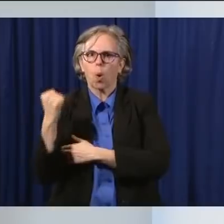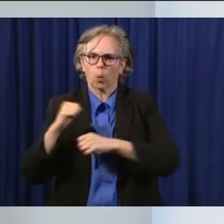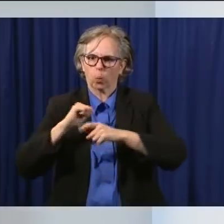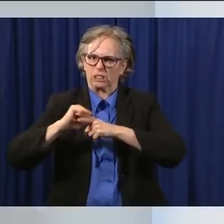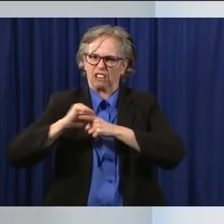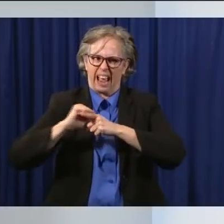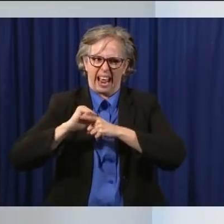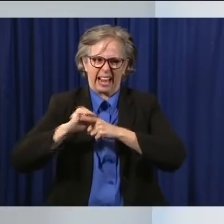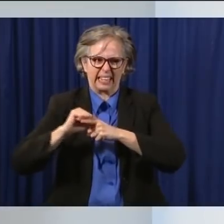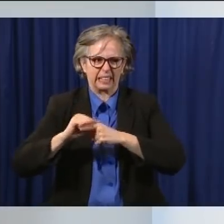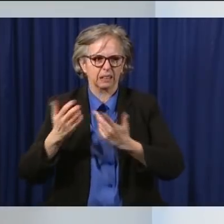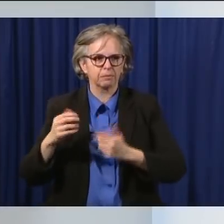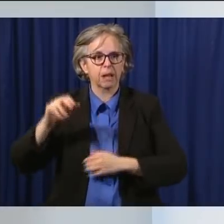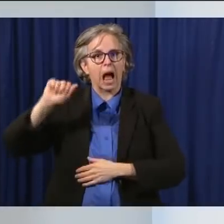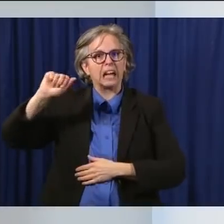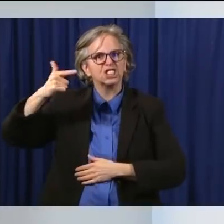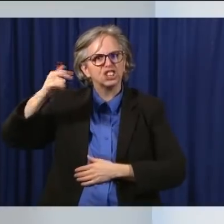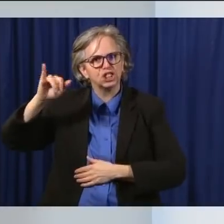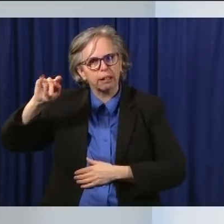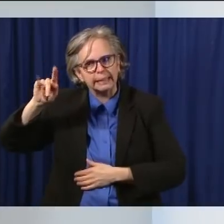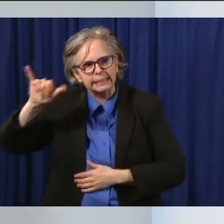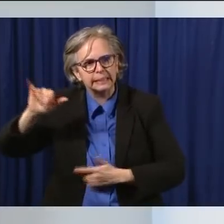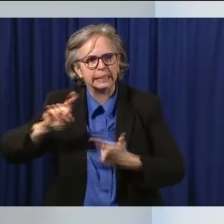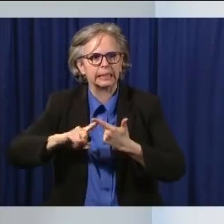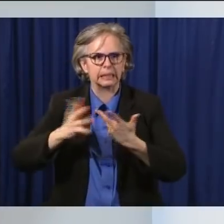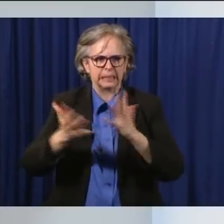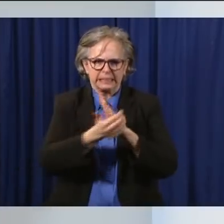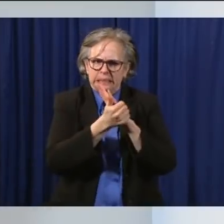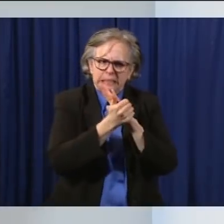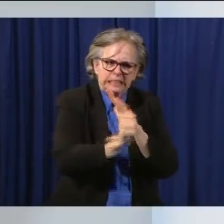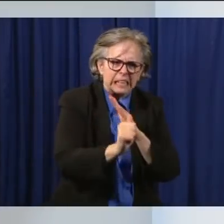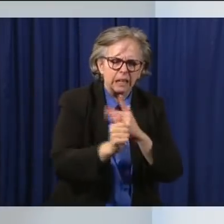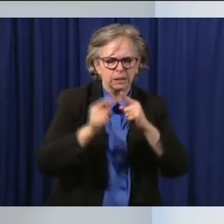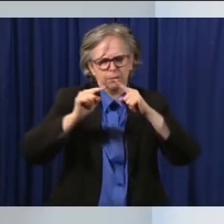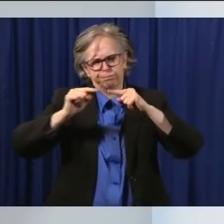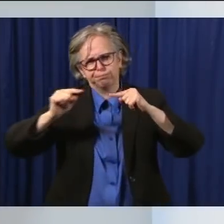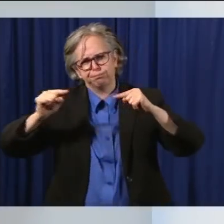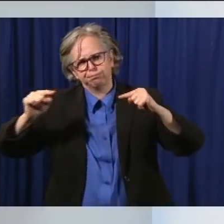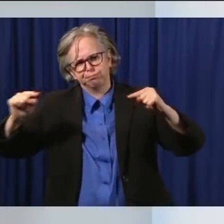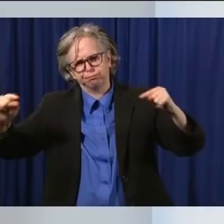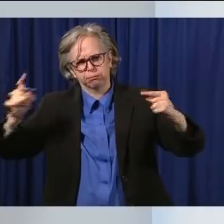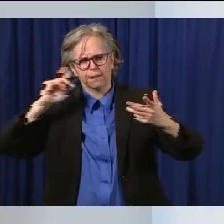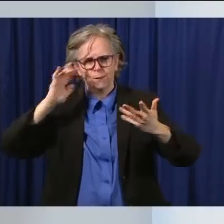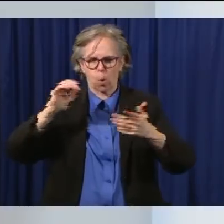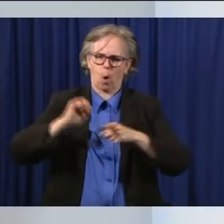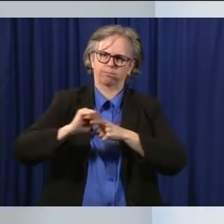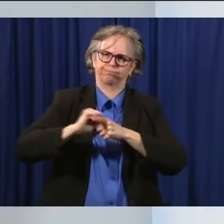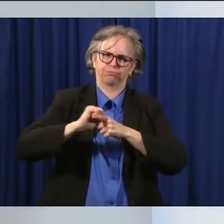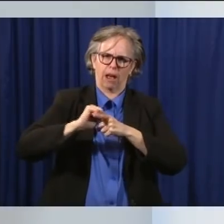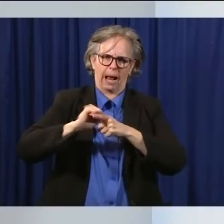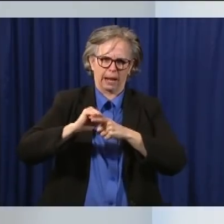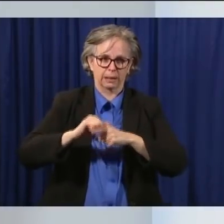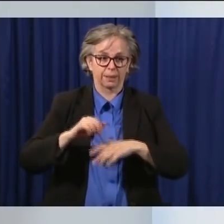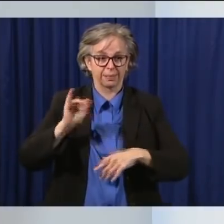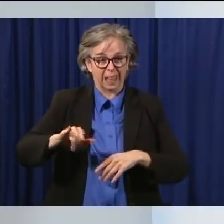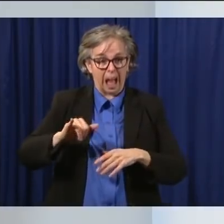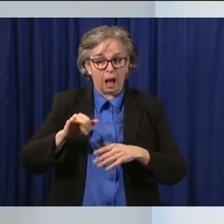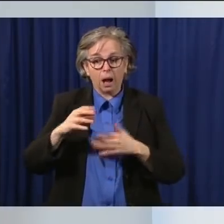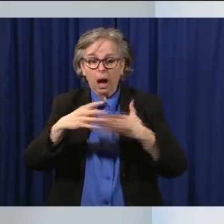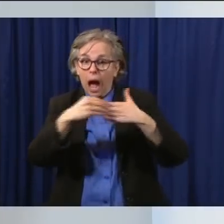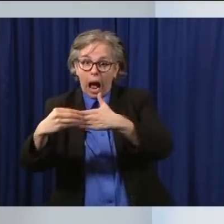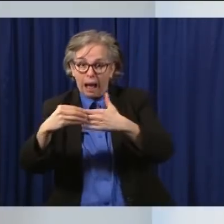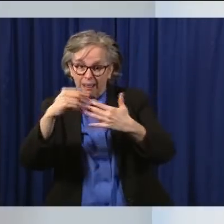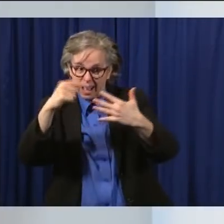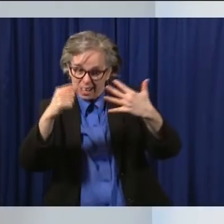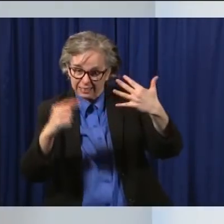would use to prepare for those sports. That guidance on training, skills training, can be found